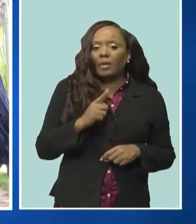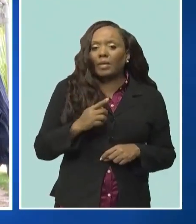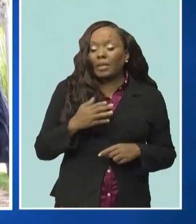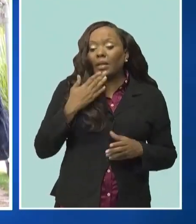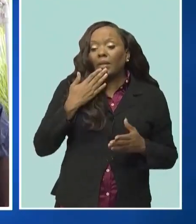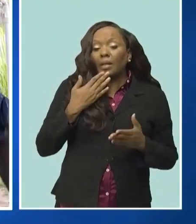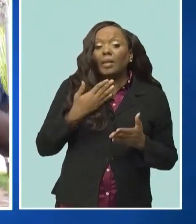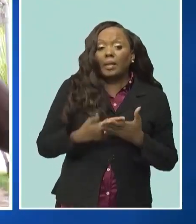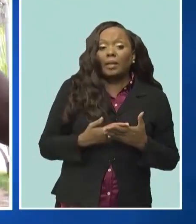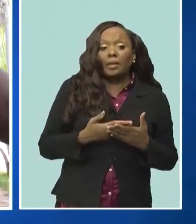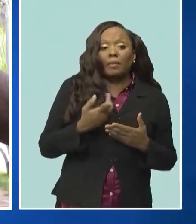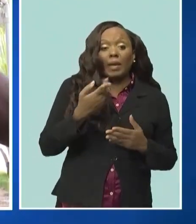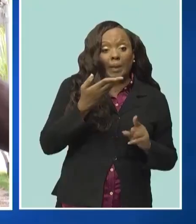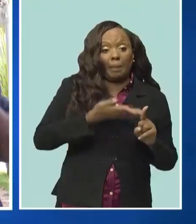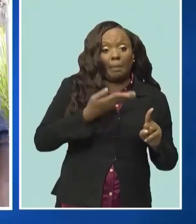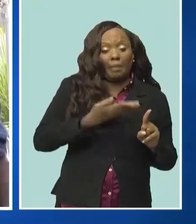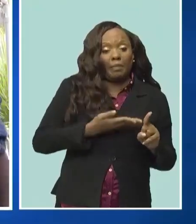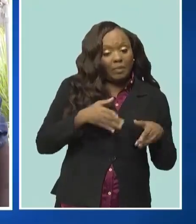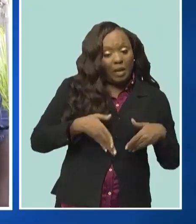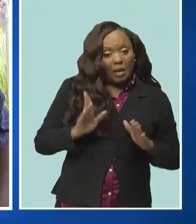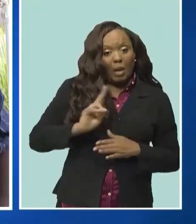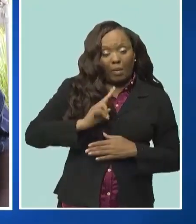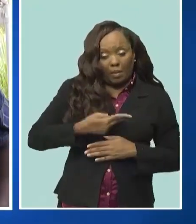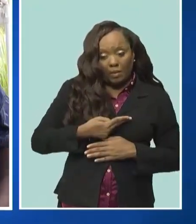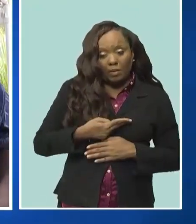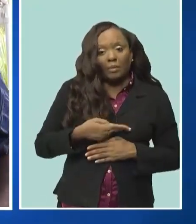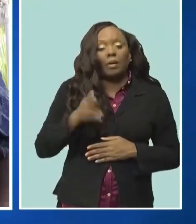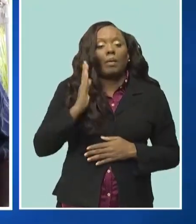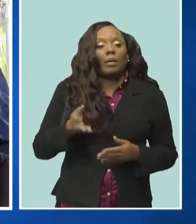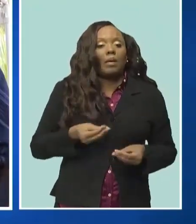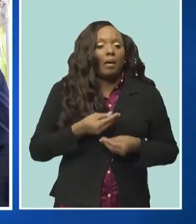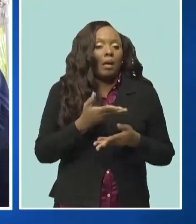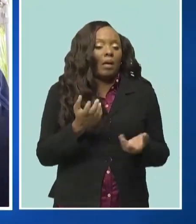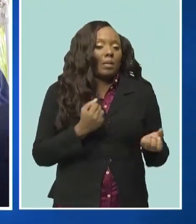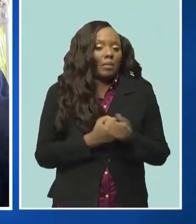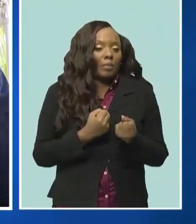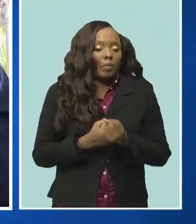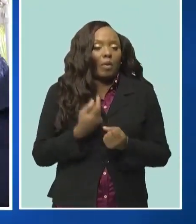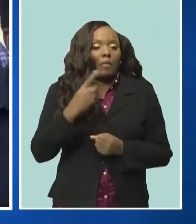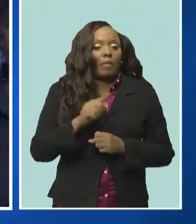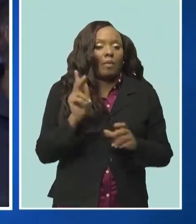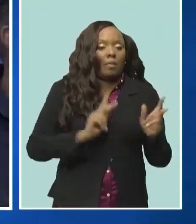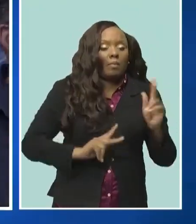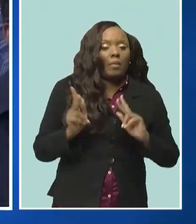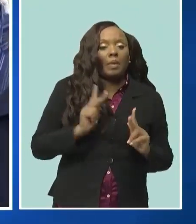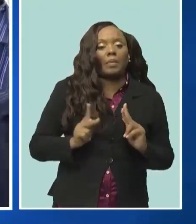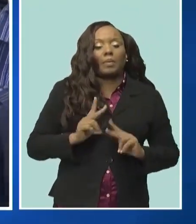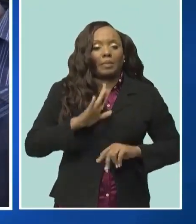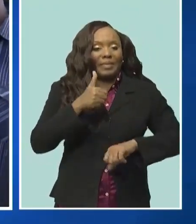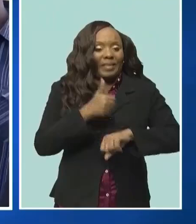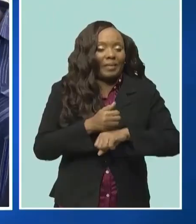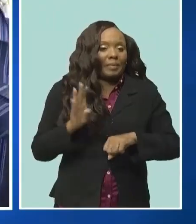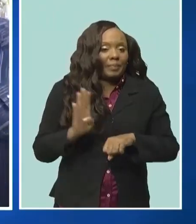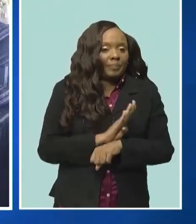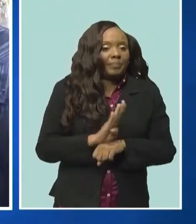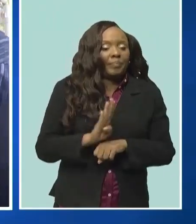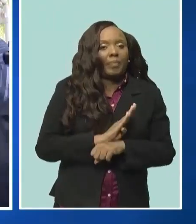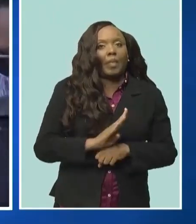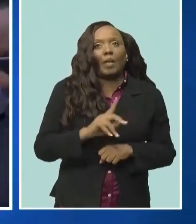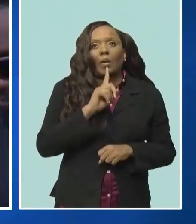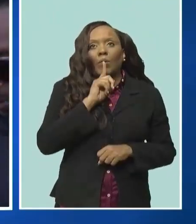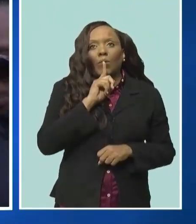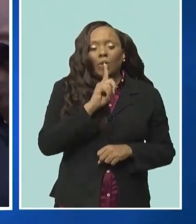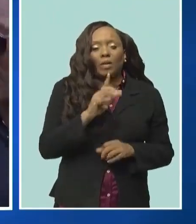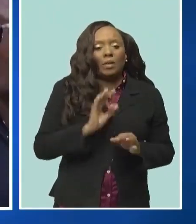allow us to do so. We will offer the necessary support to both individuals to establish the business, and I think that this is a